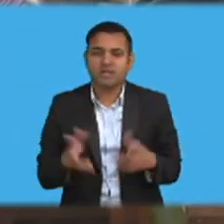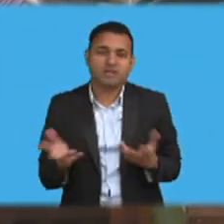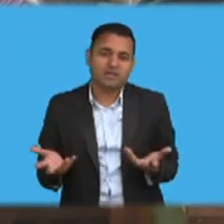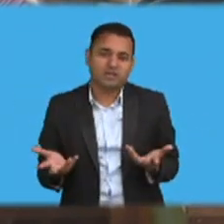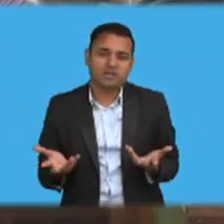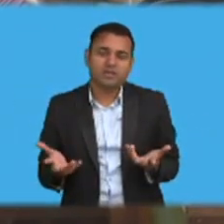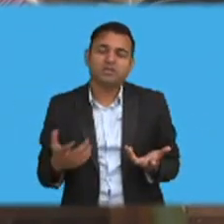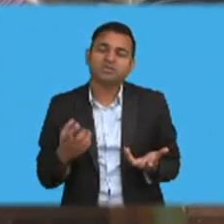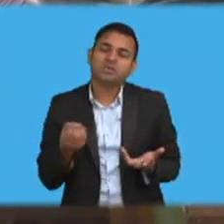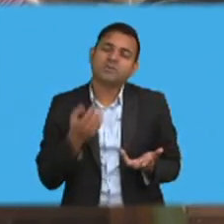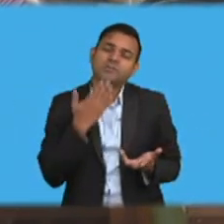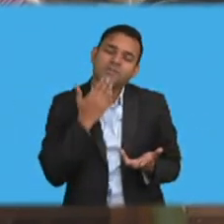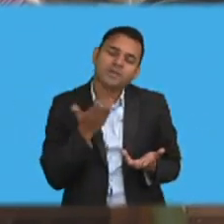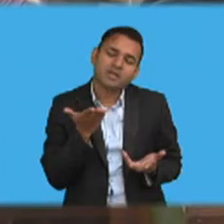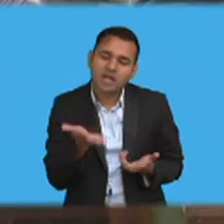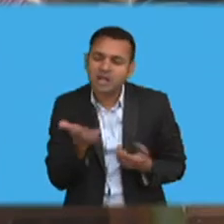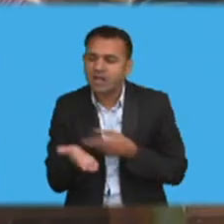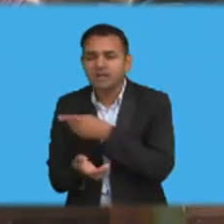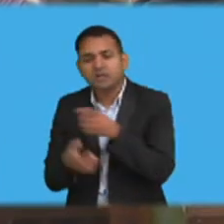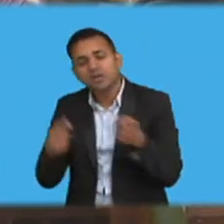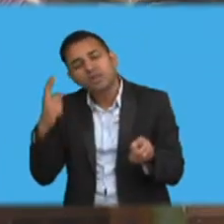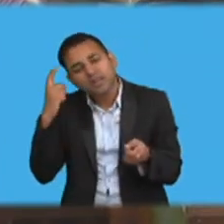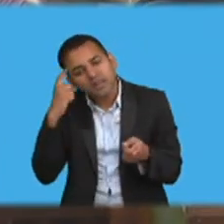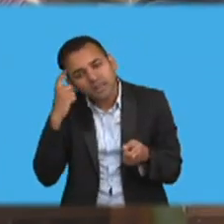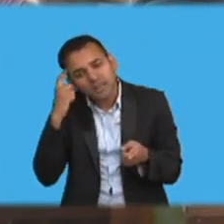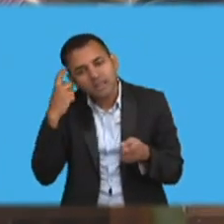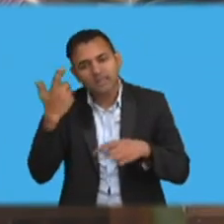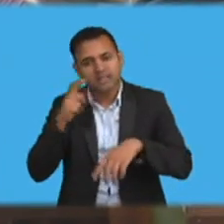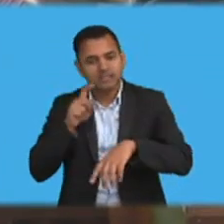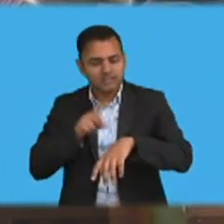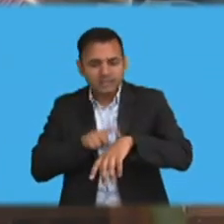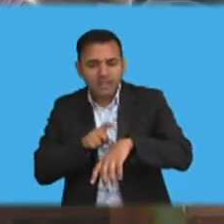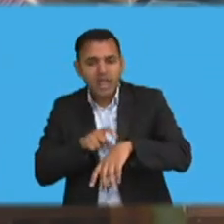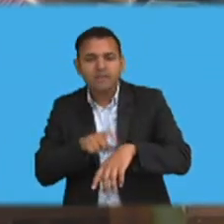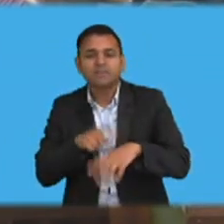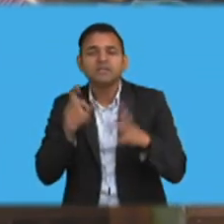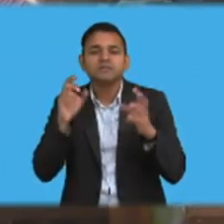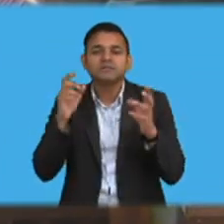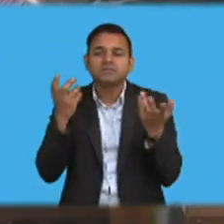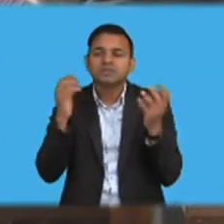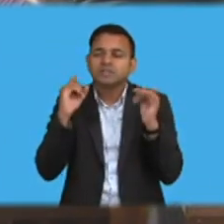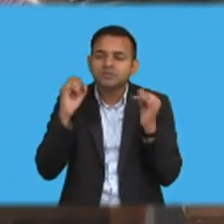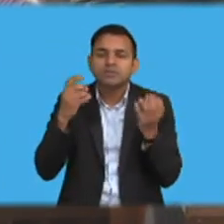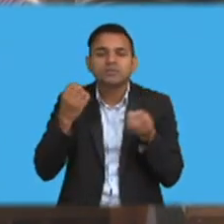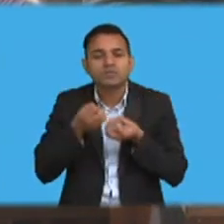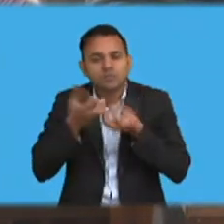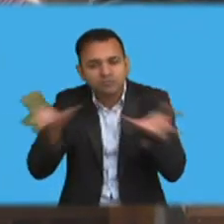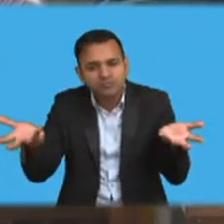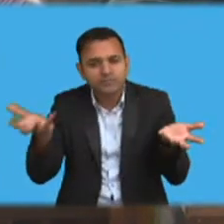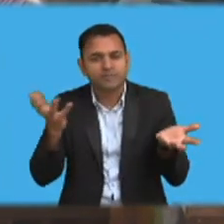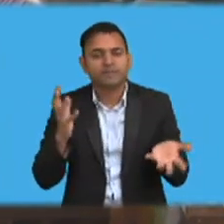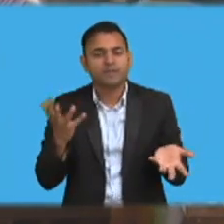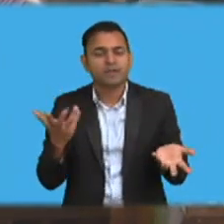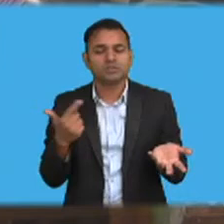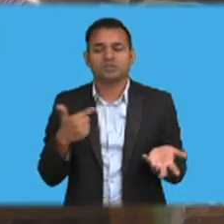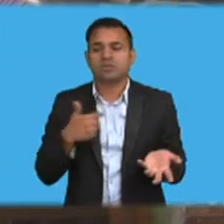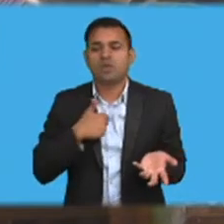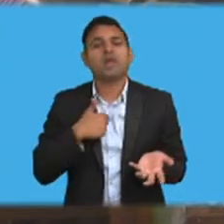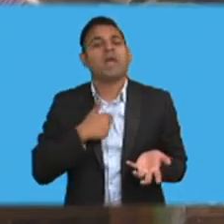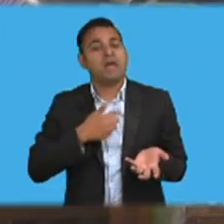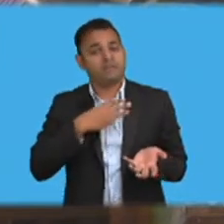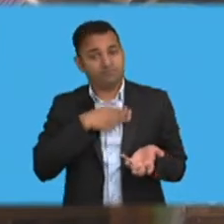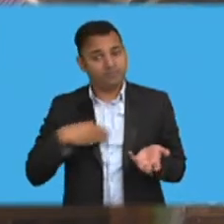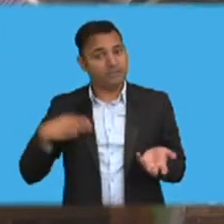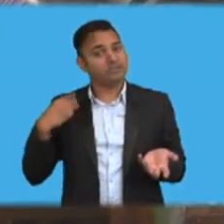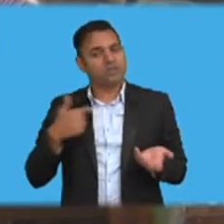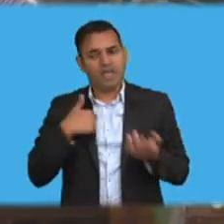to think through issues before we put them out for public consumption. Madam Speaker, my ministry has conducted a debriefing session